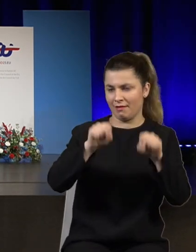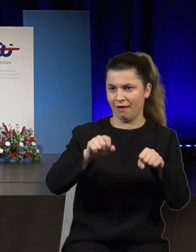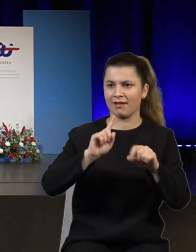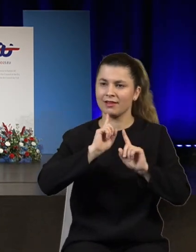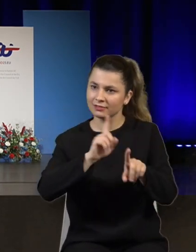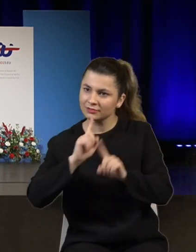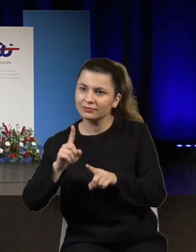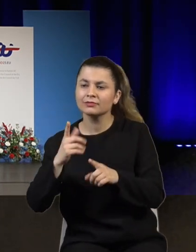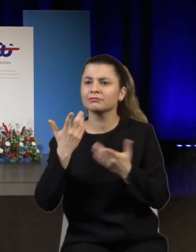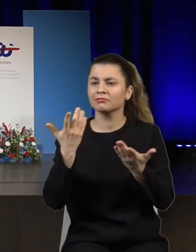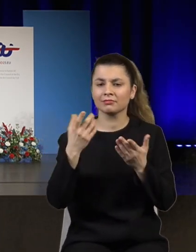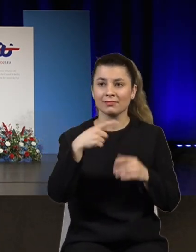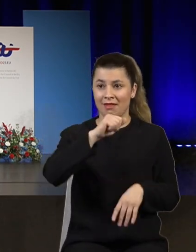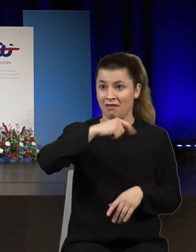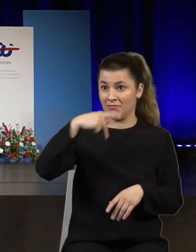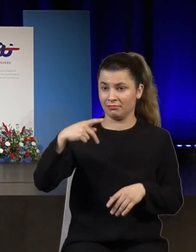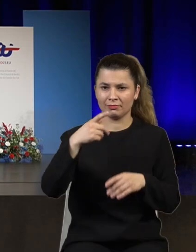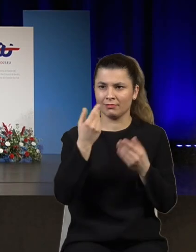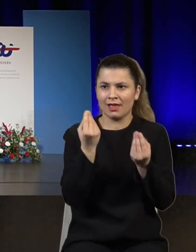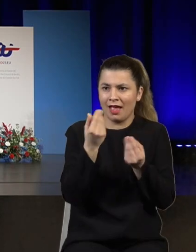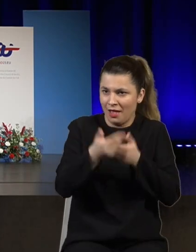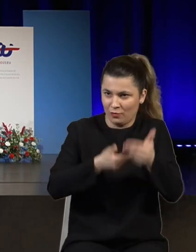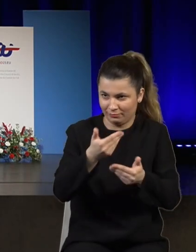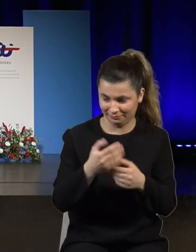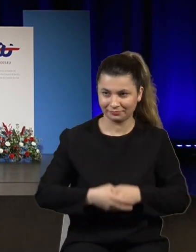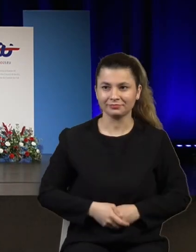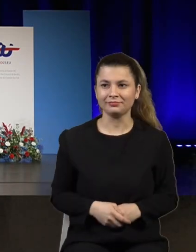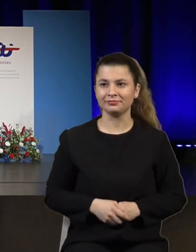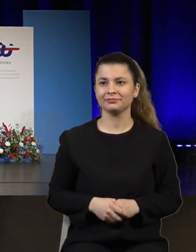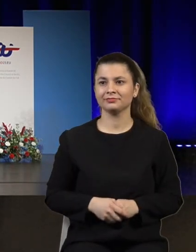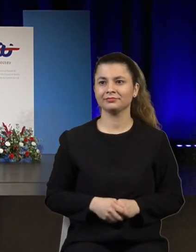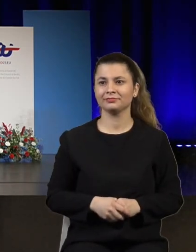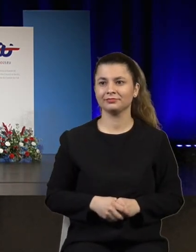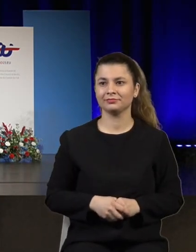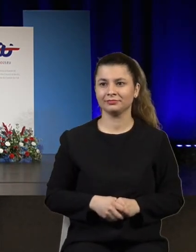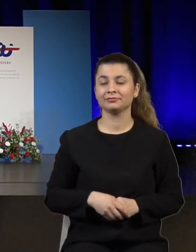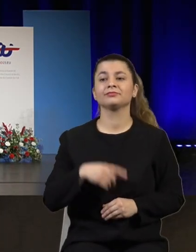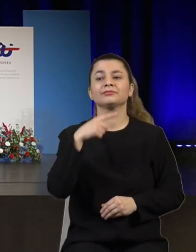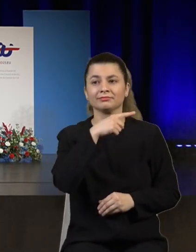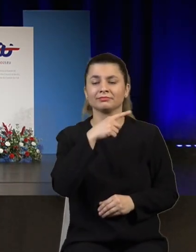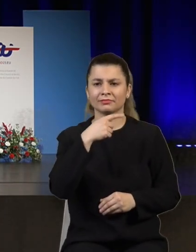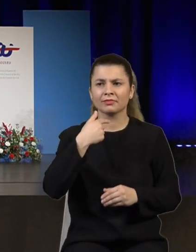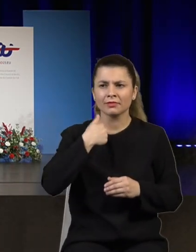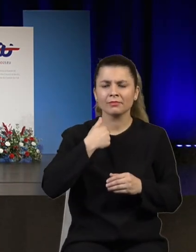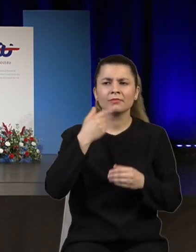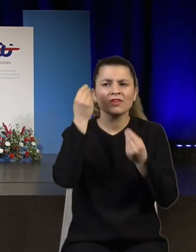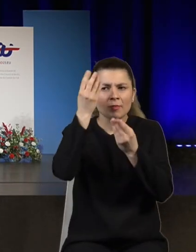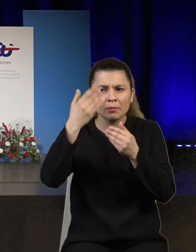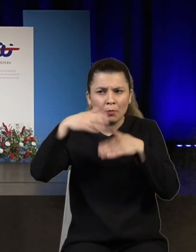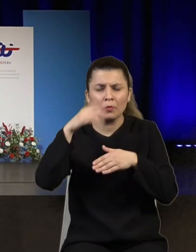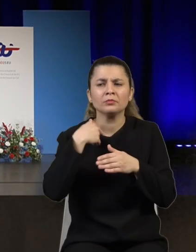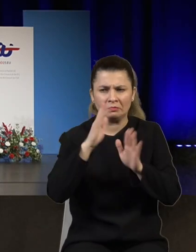appear later on. Now, let me introduce our experts, our